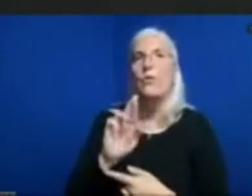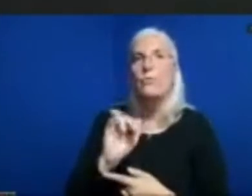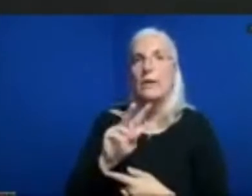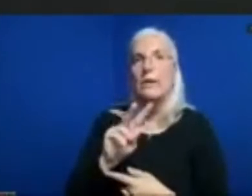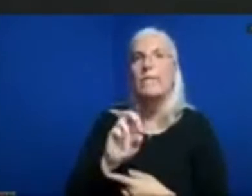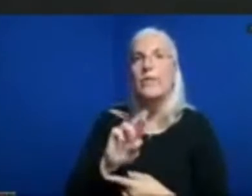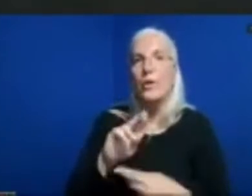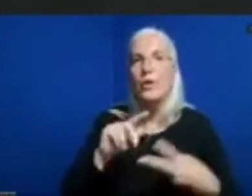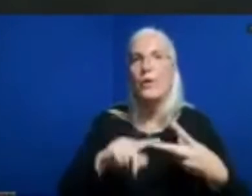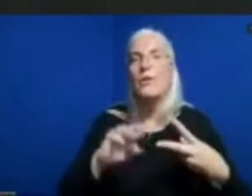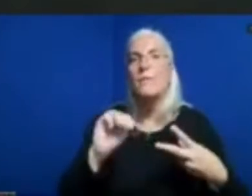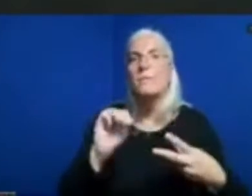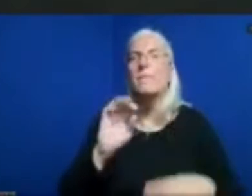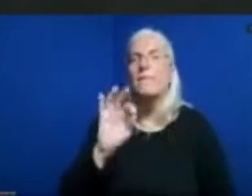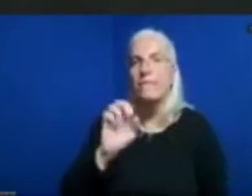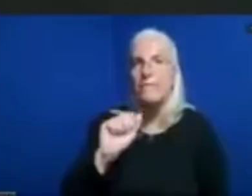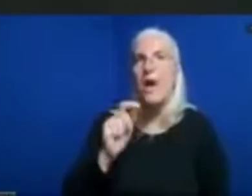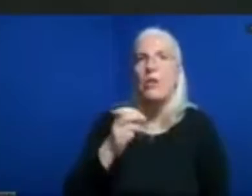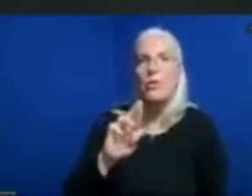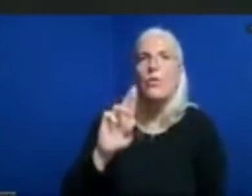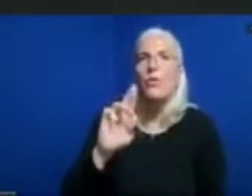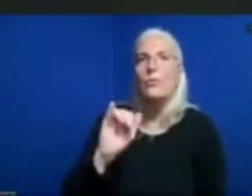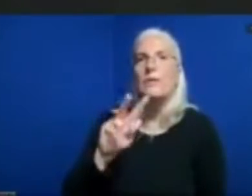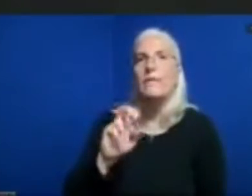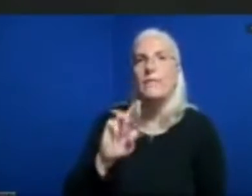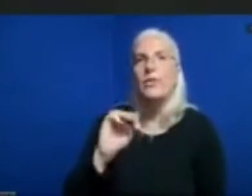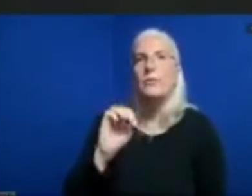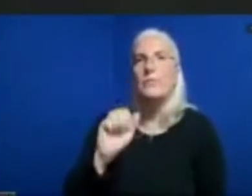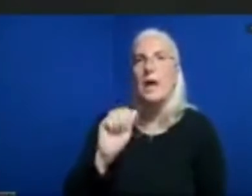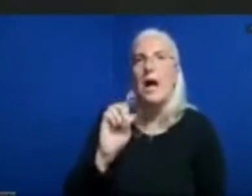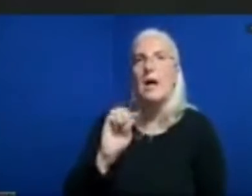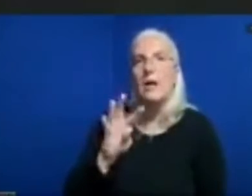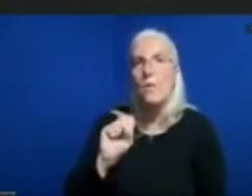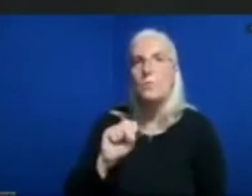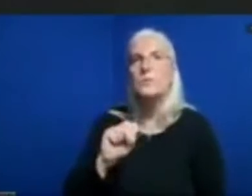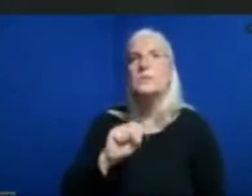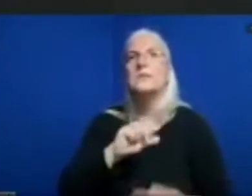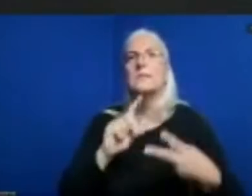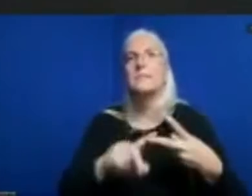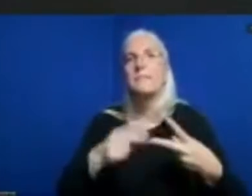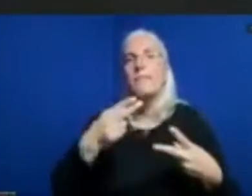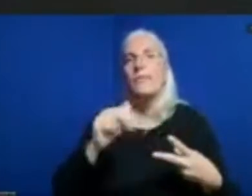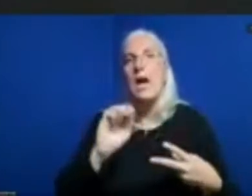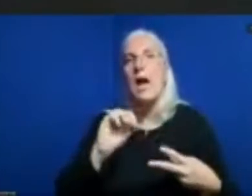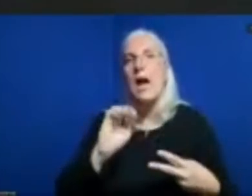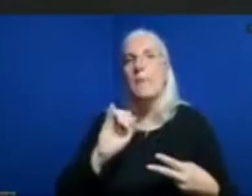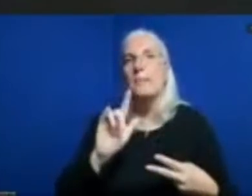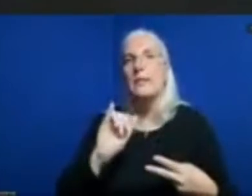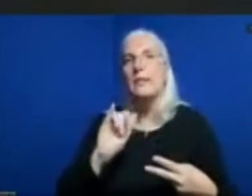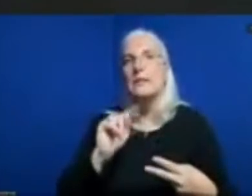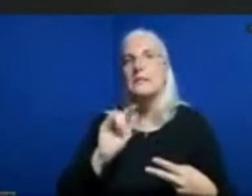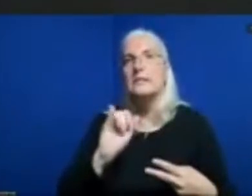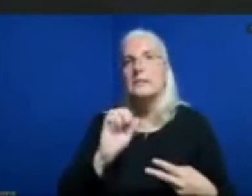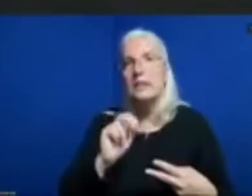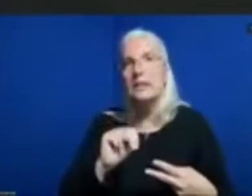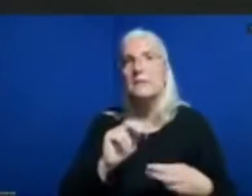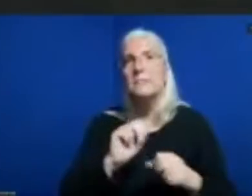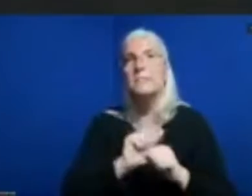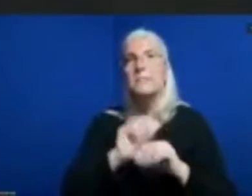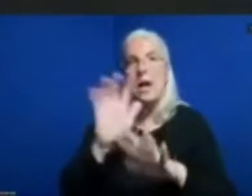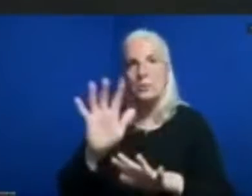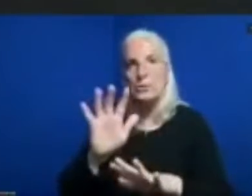to continue to work on containment lines and stop the westward spread of the fire towards the community of